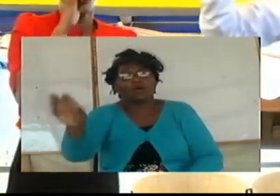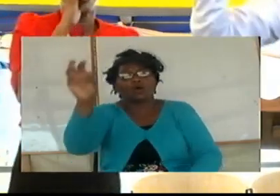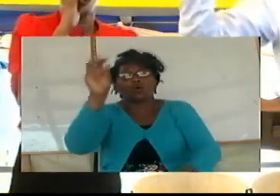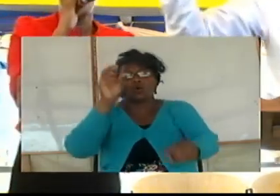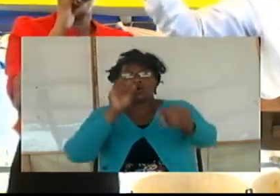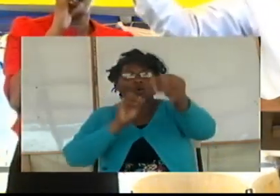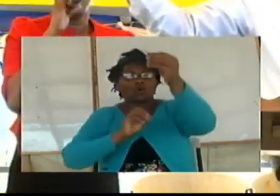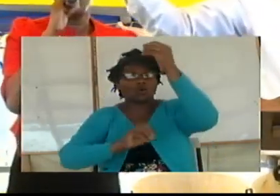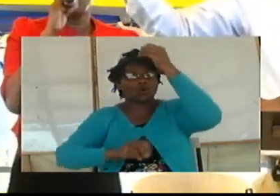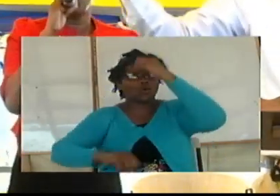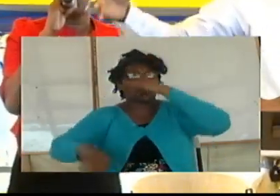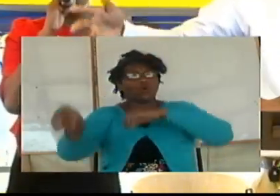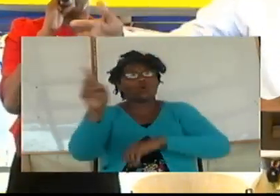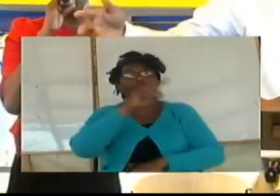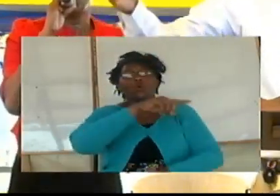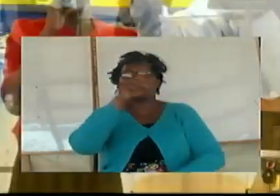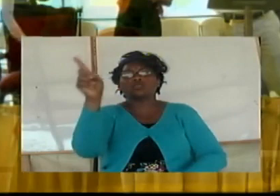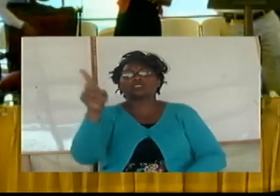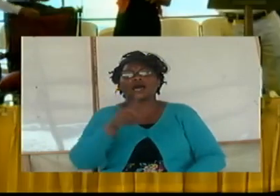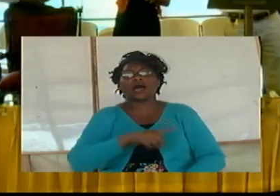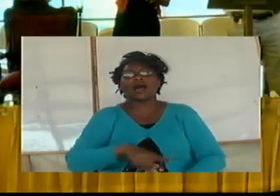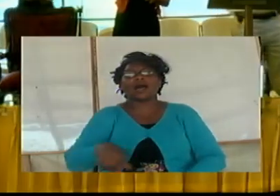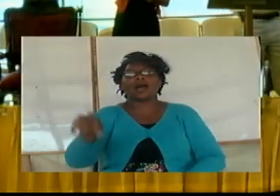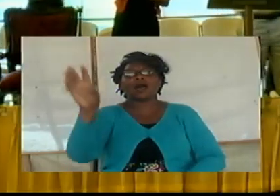everybody sing.